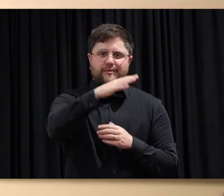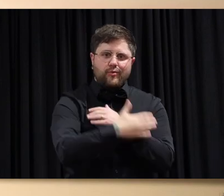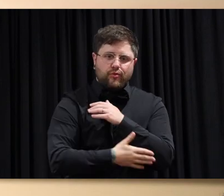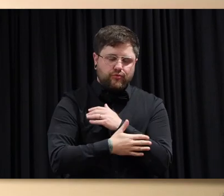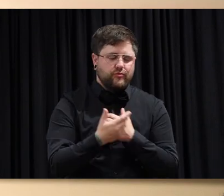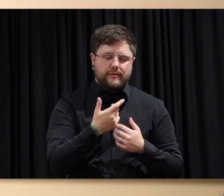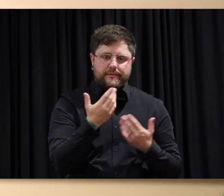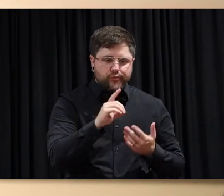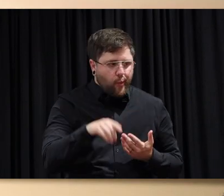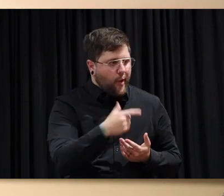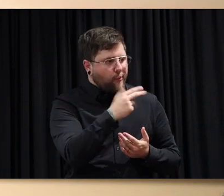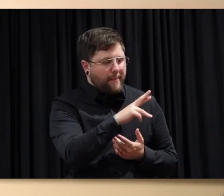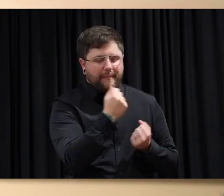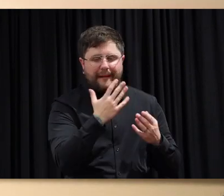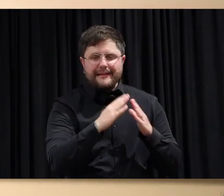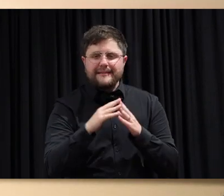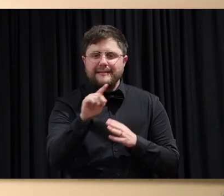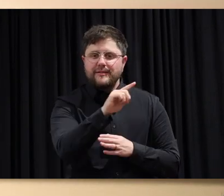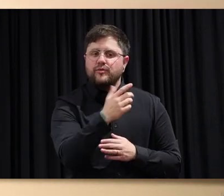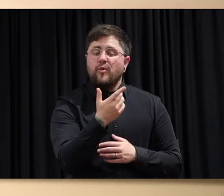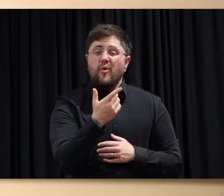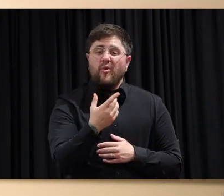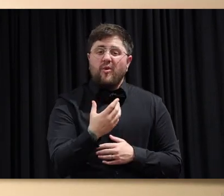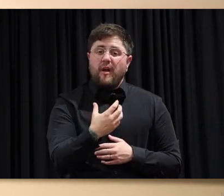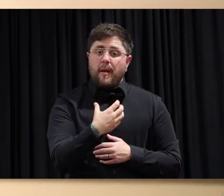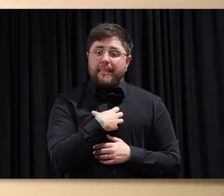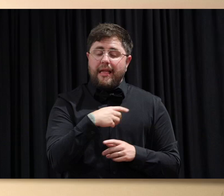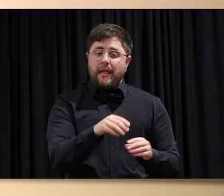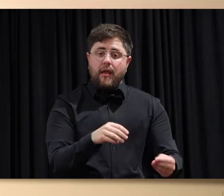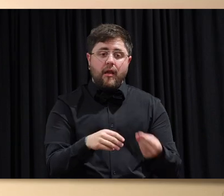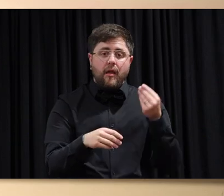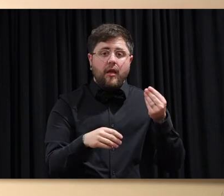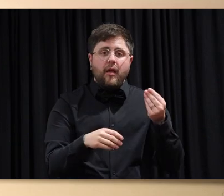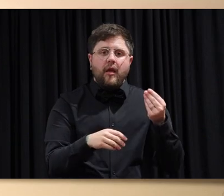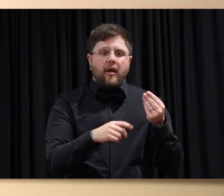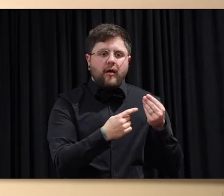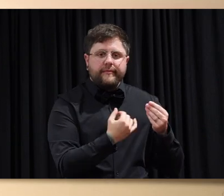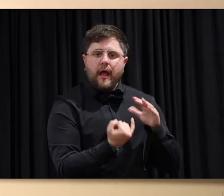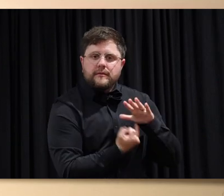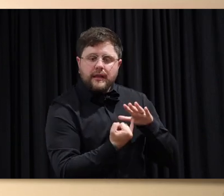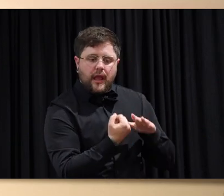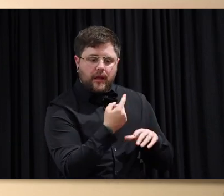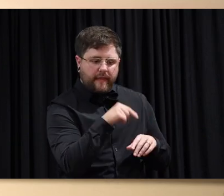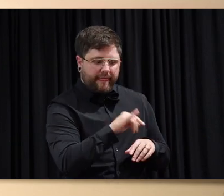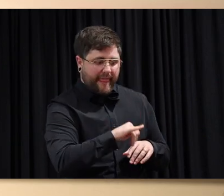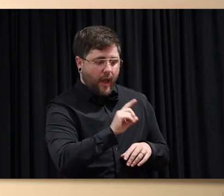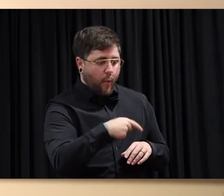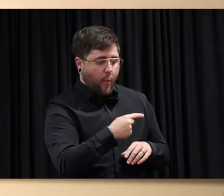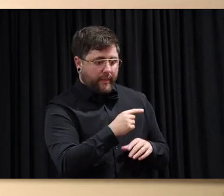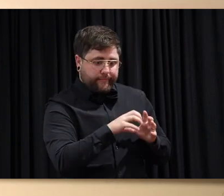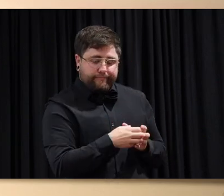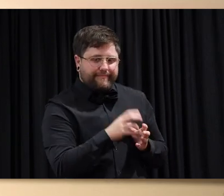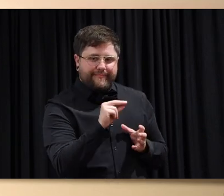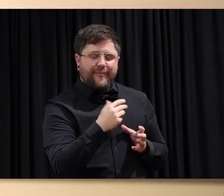and every other city we serve. And so rather than just keeping those complaints or potential discrimination issues siloed to the line of business that owns it, we also